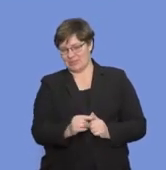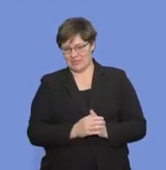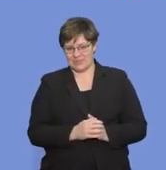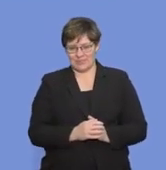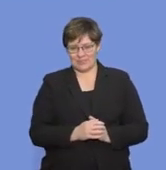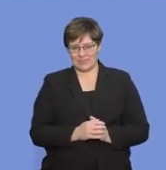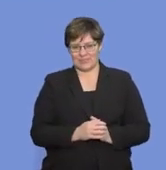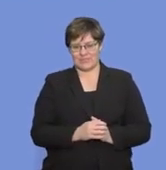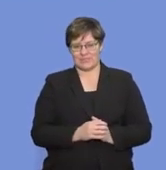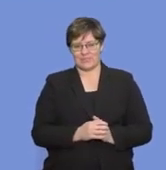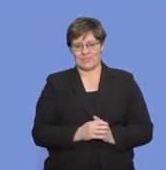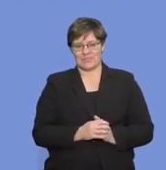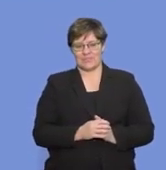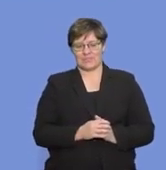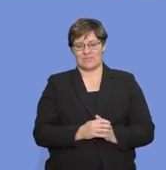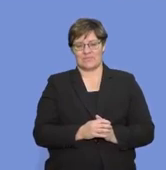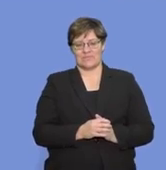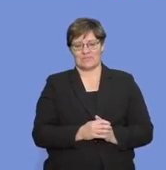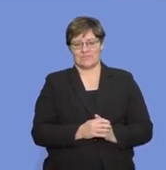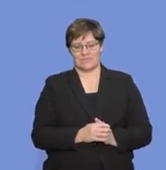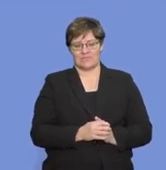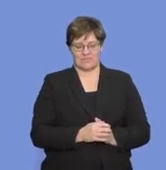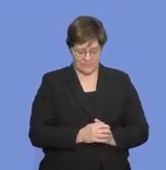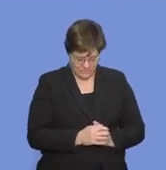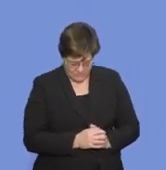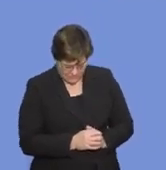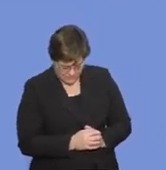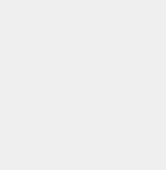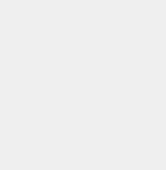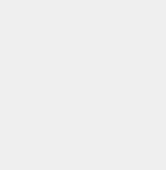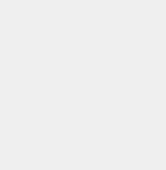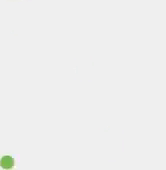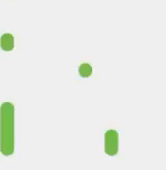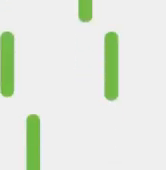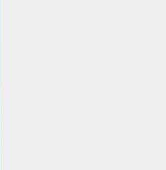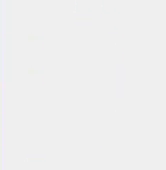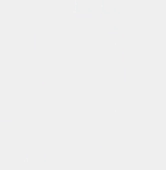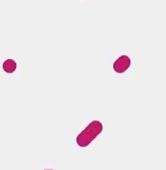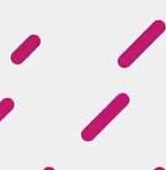and we'll see you back afterwards. Thank you.